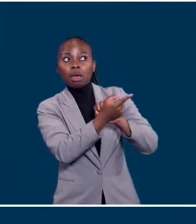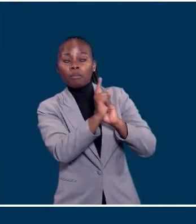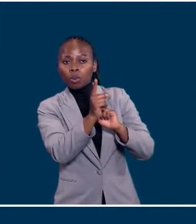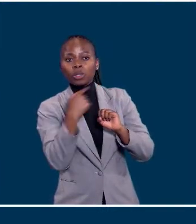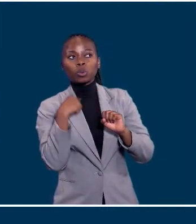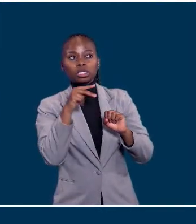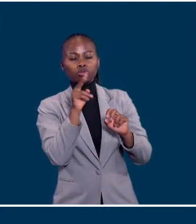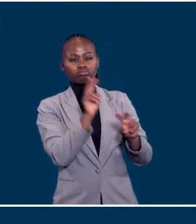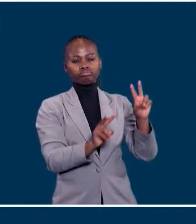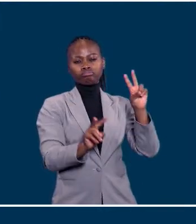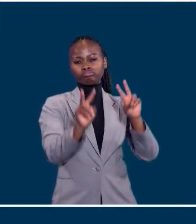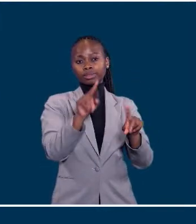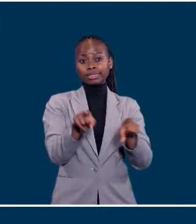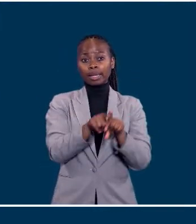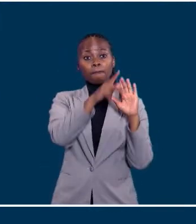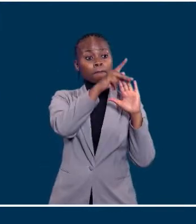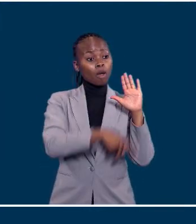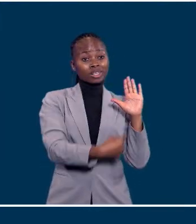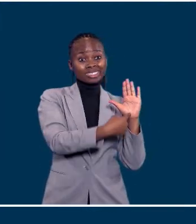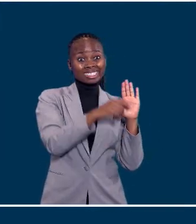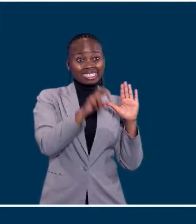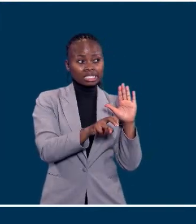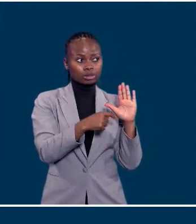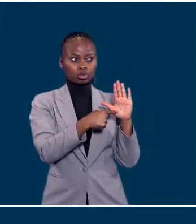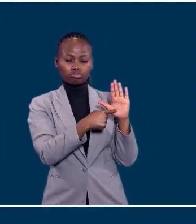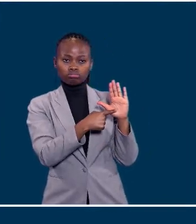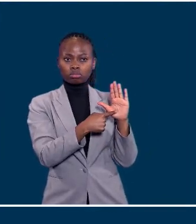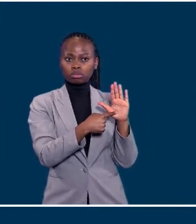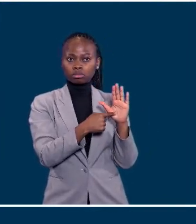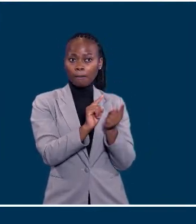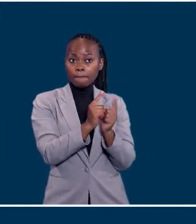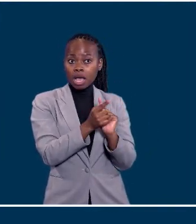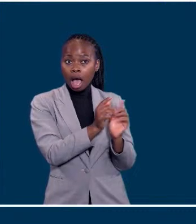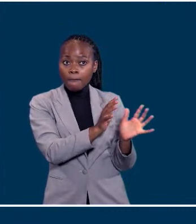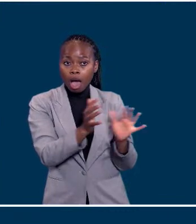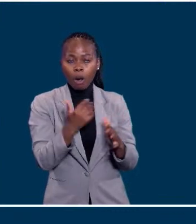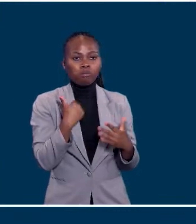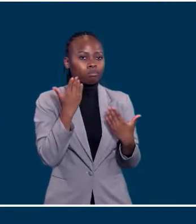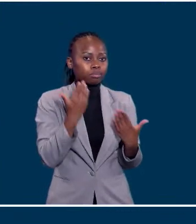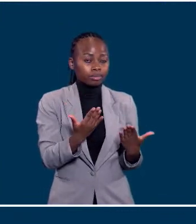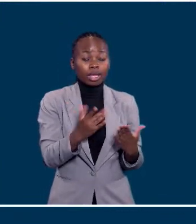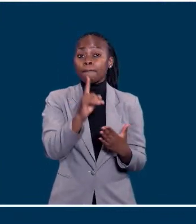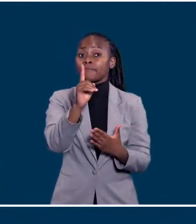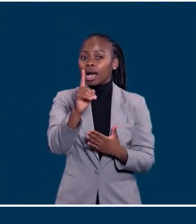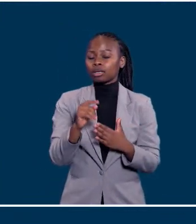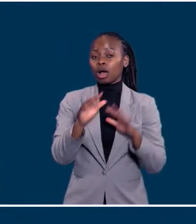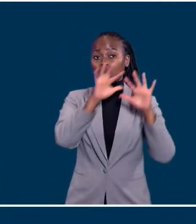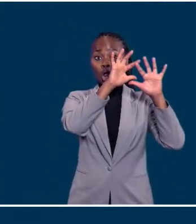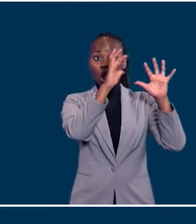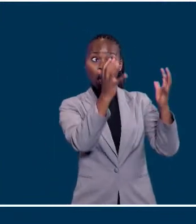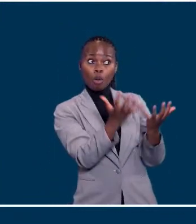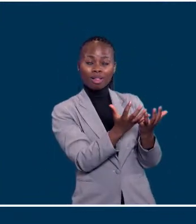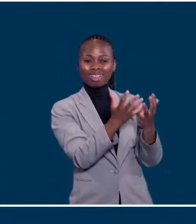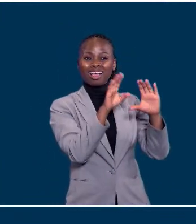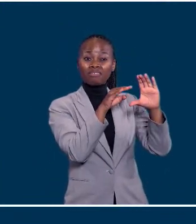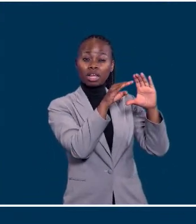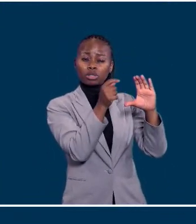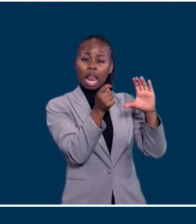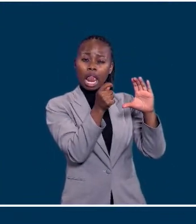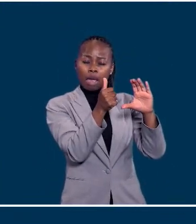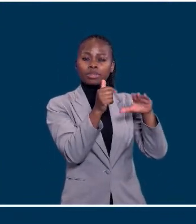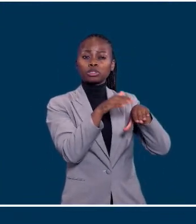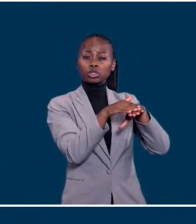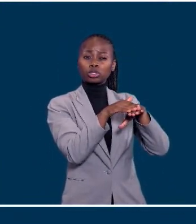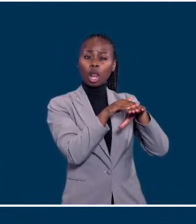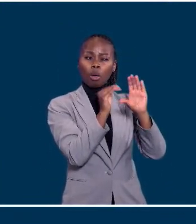policy trajectories need to look like. Global disinflation has slowed. One might argue that it's even